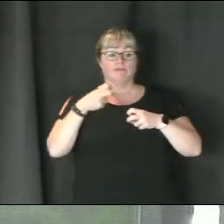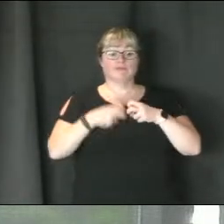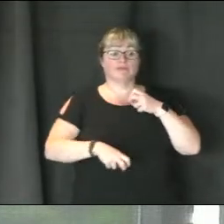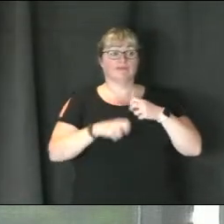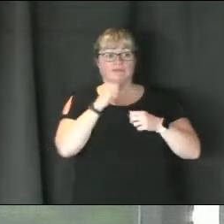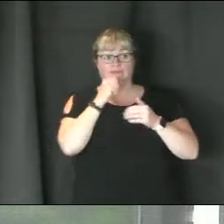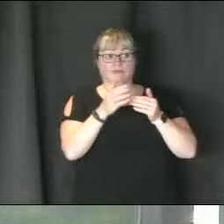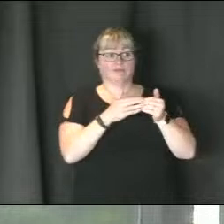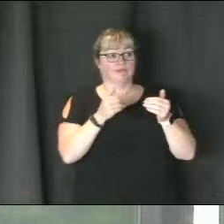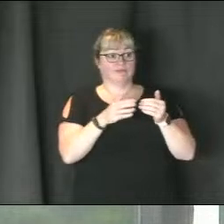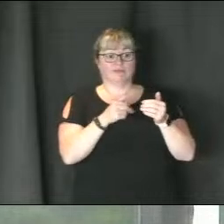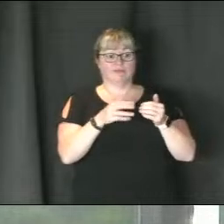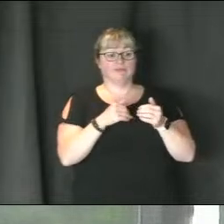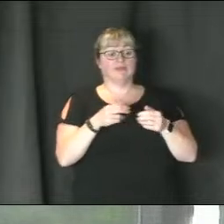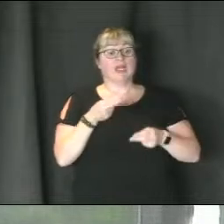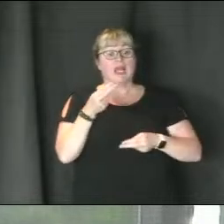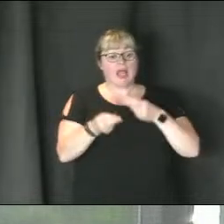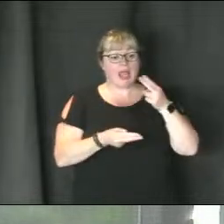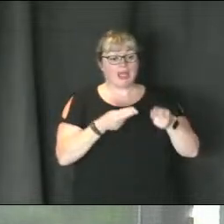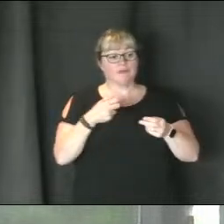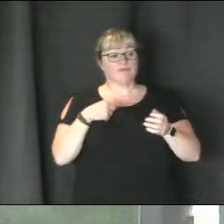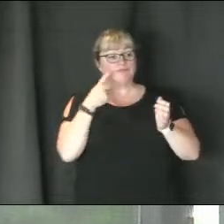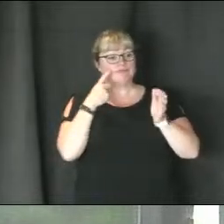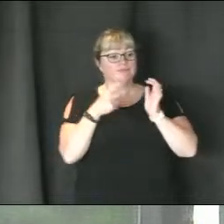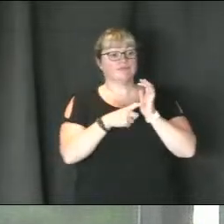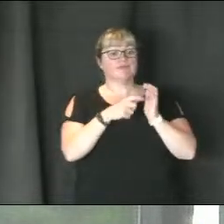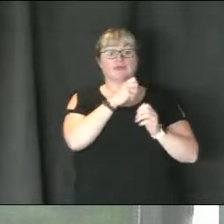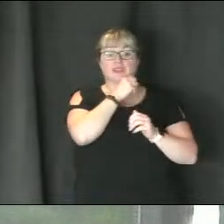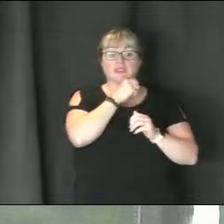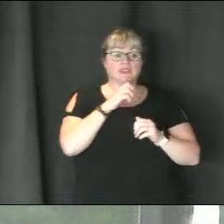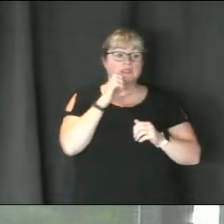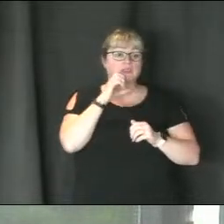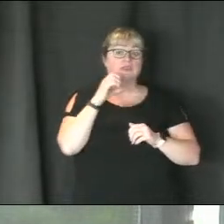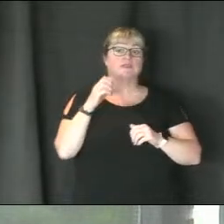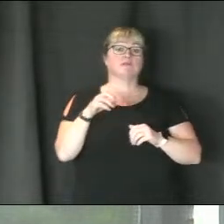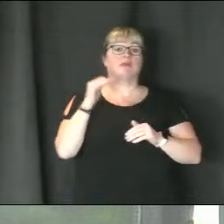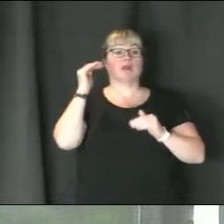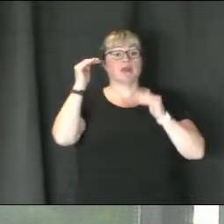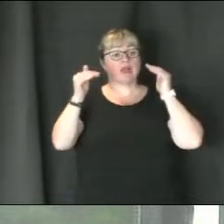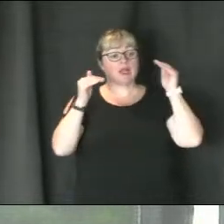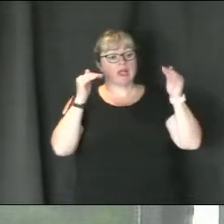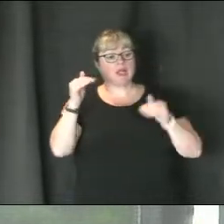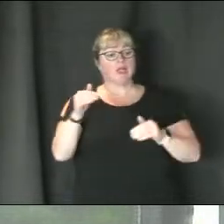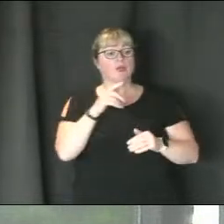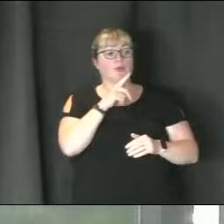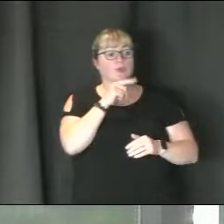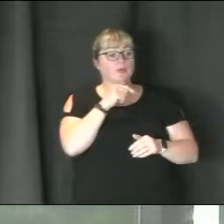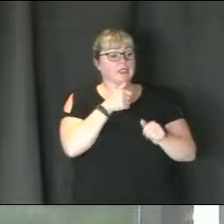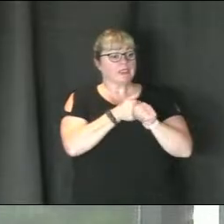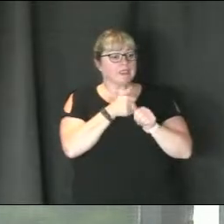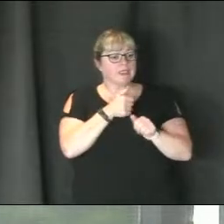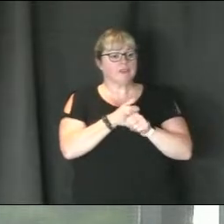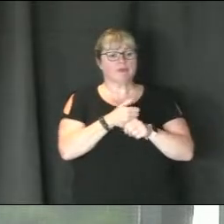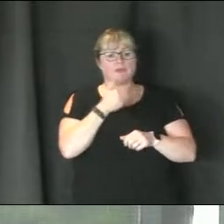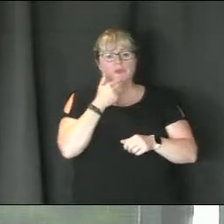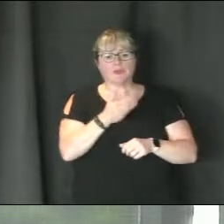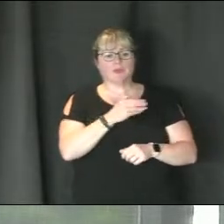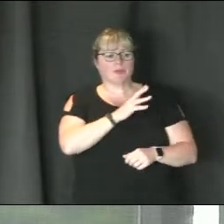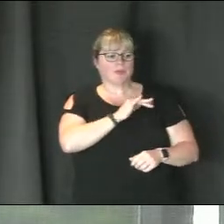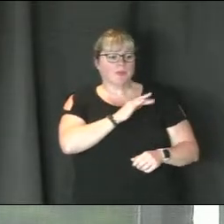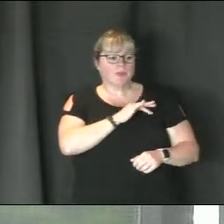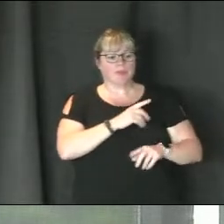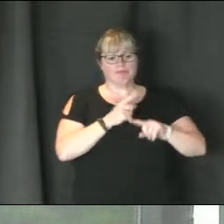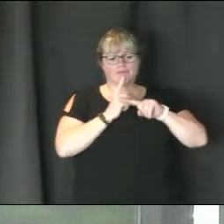Every nomination that is submitted recognizes a senior or older adult who has made and continues to make immense